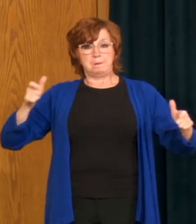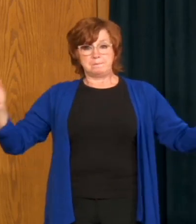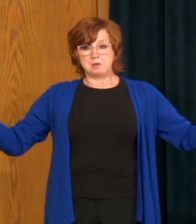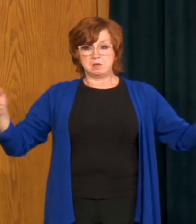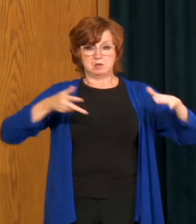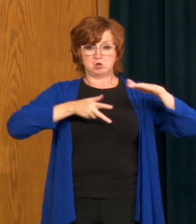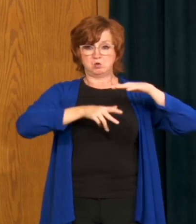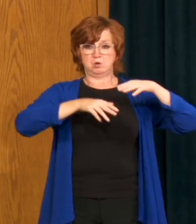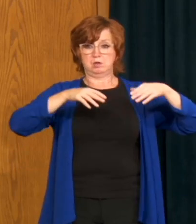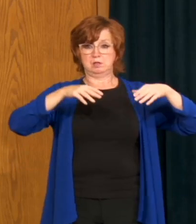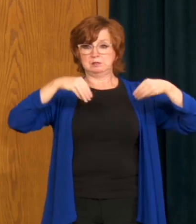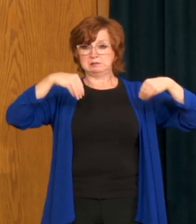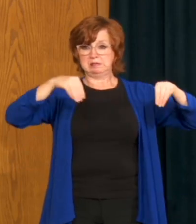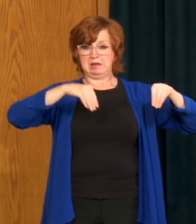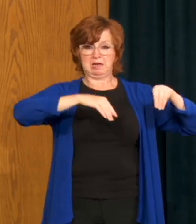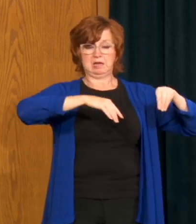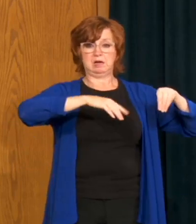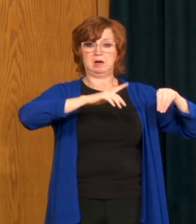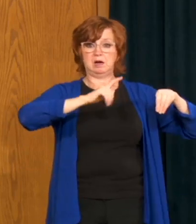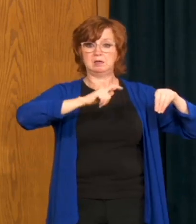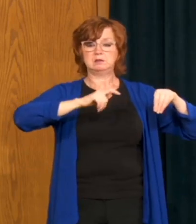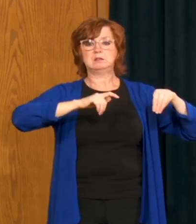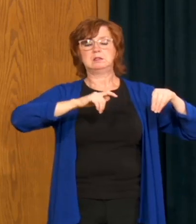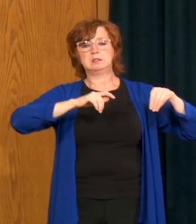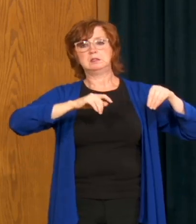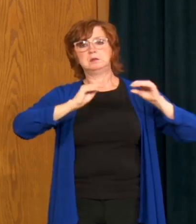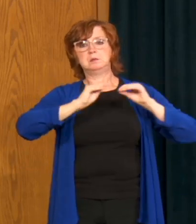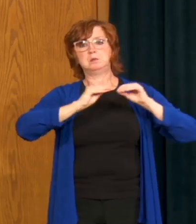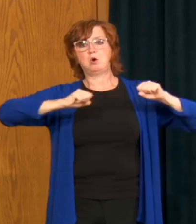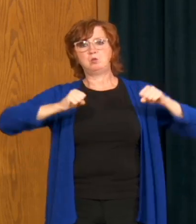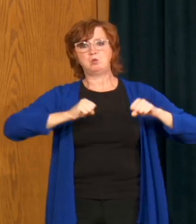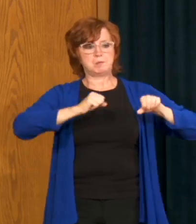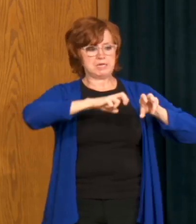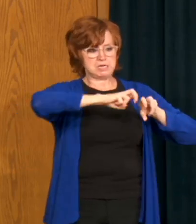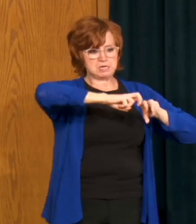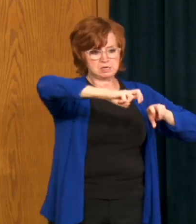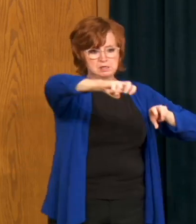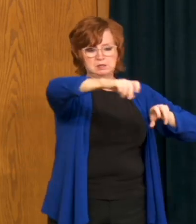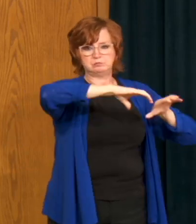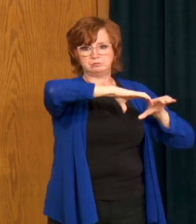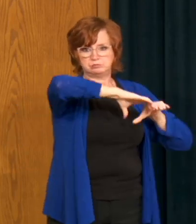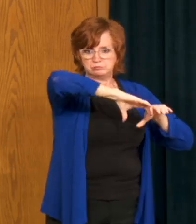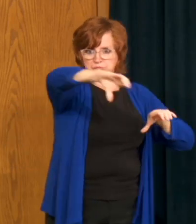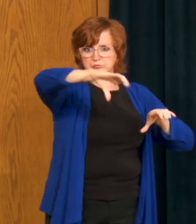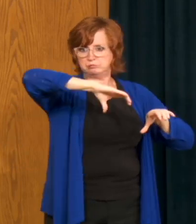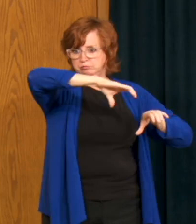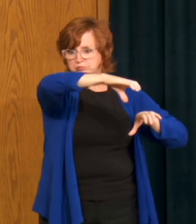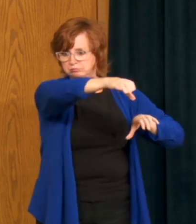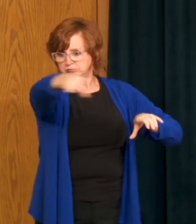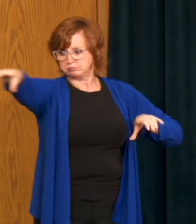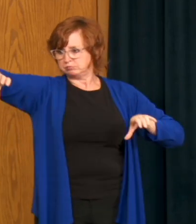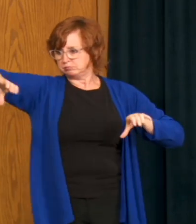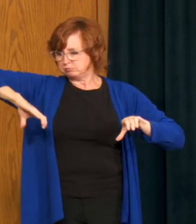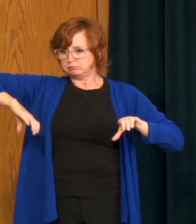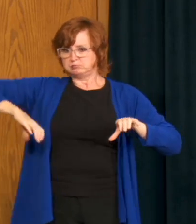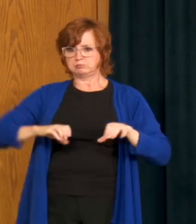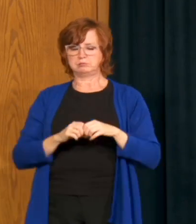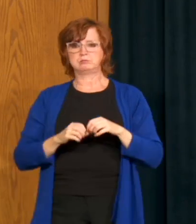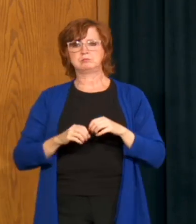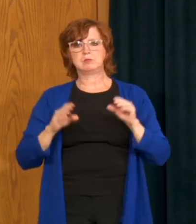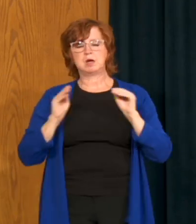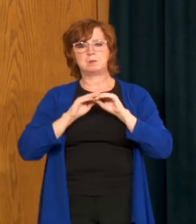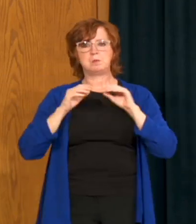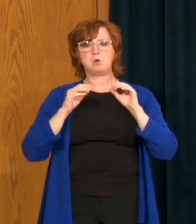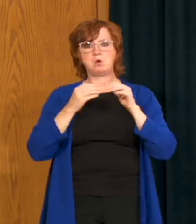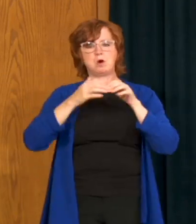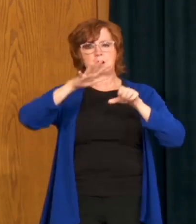up outdoors in the garage or driveway is better than is the recommended setting, and laying things out in a way that there's enough room for